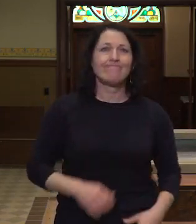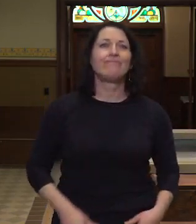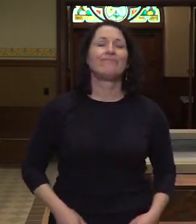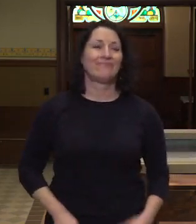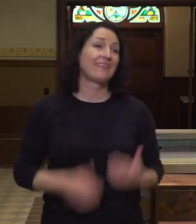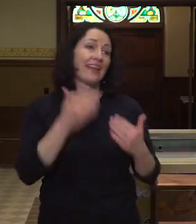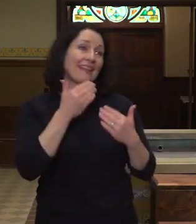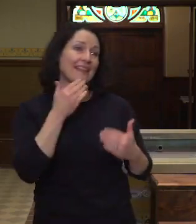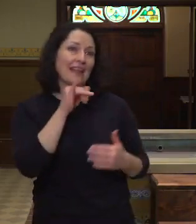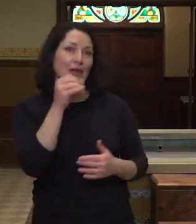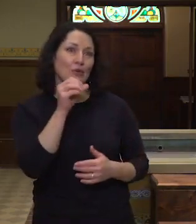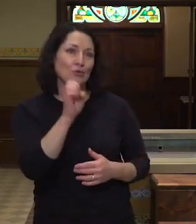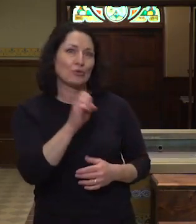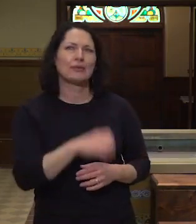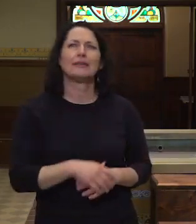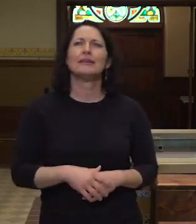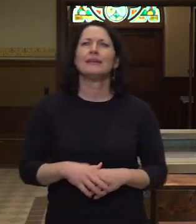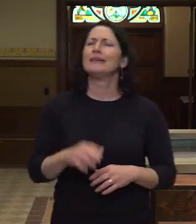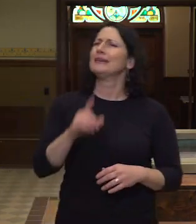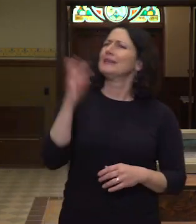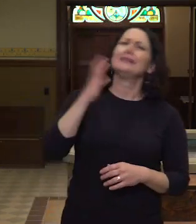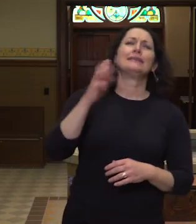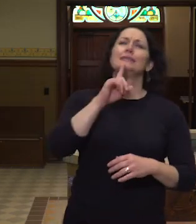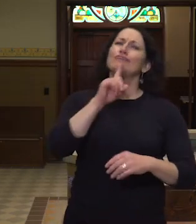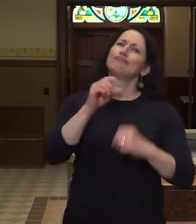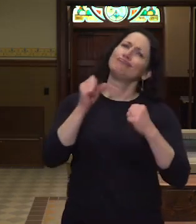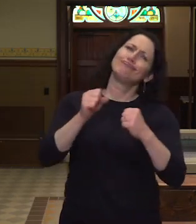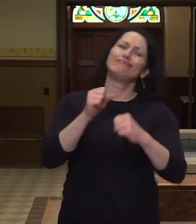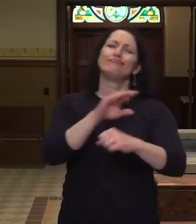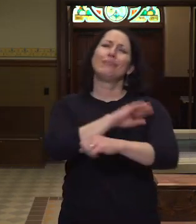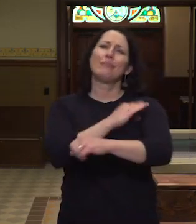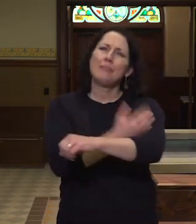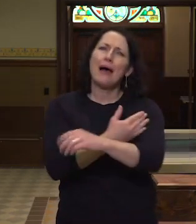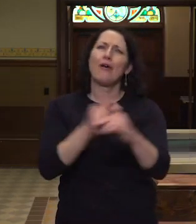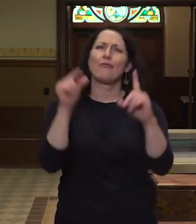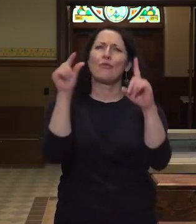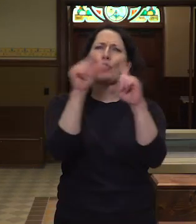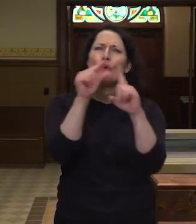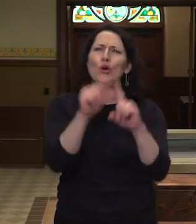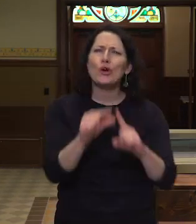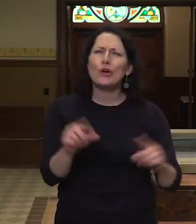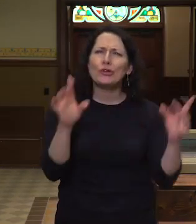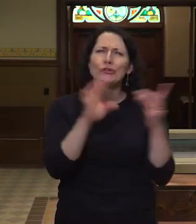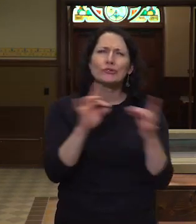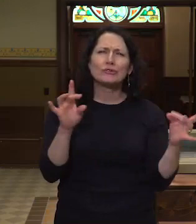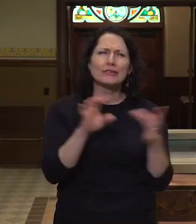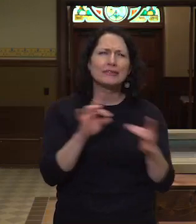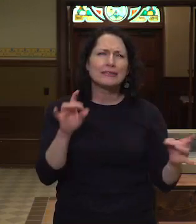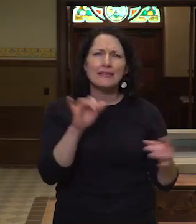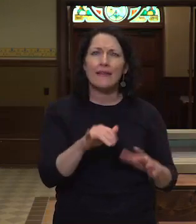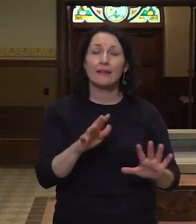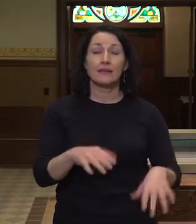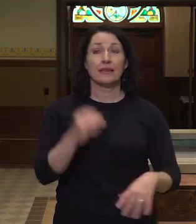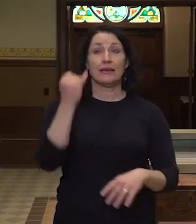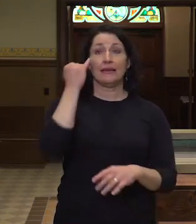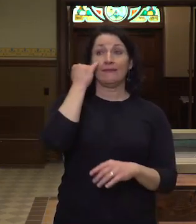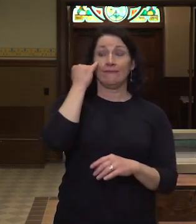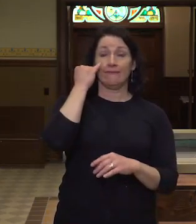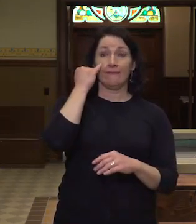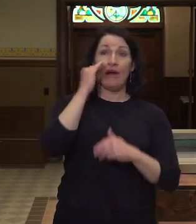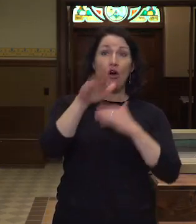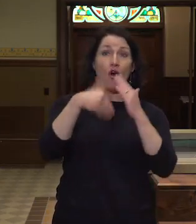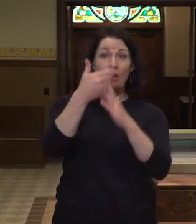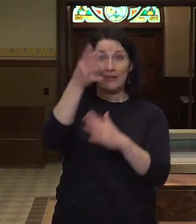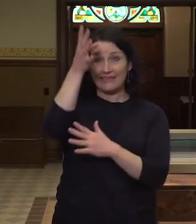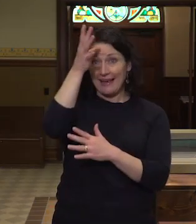There were some really powerful words in that prayer that if all fathers would